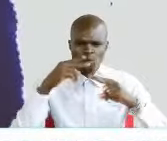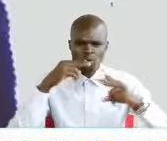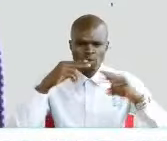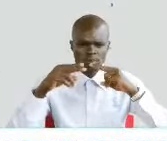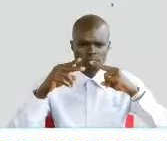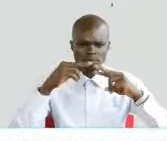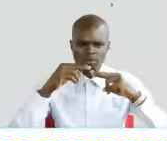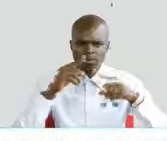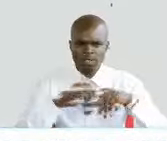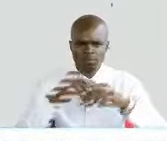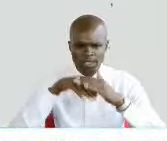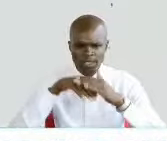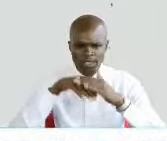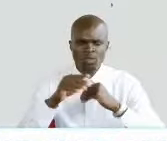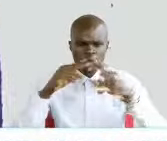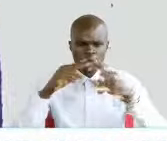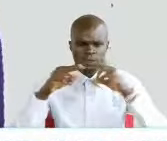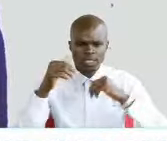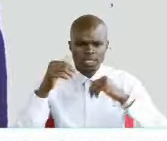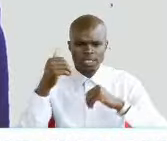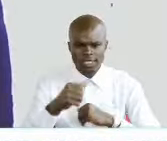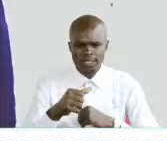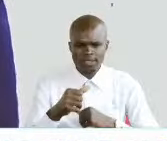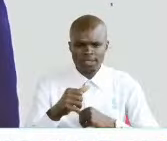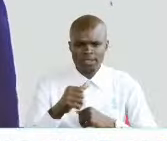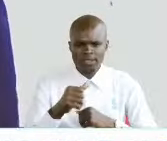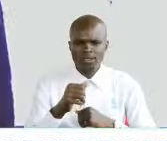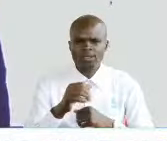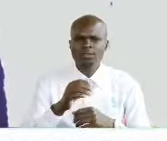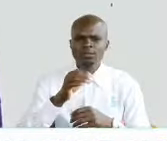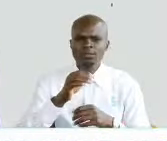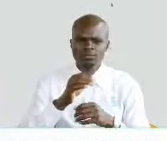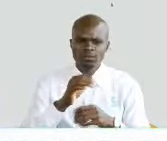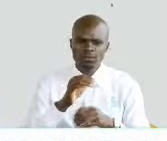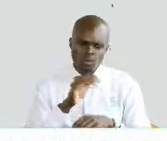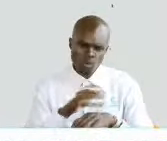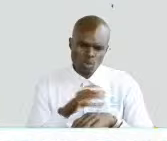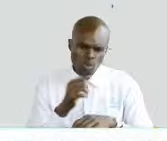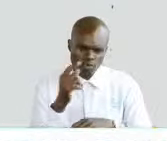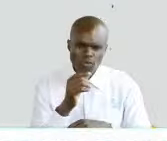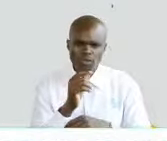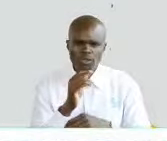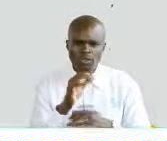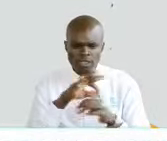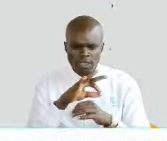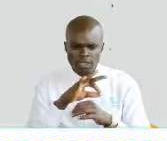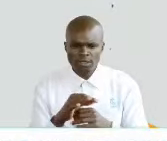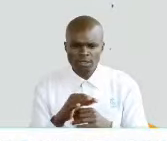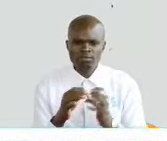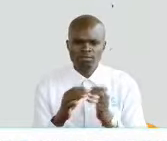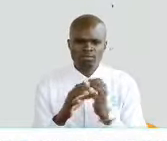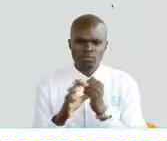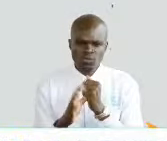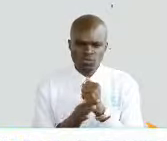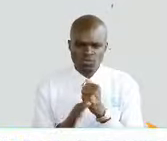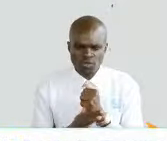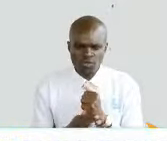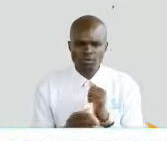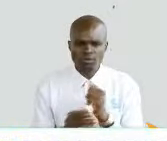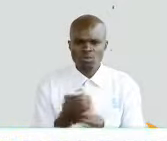Ukiingia kwa hoteli, order chai, Oda samaki, Oda